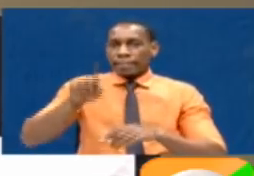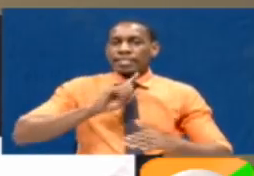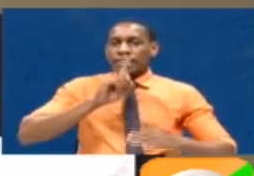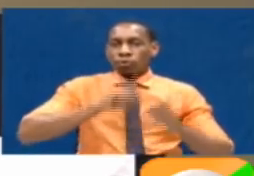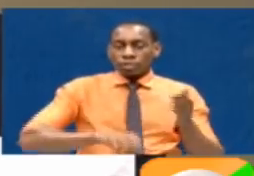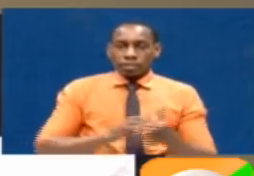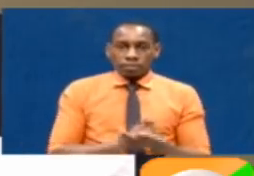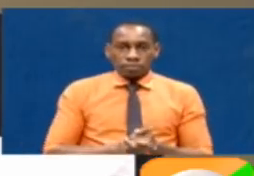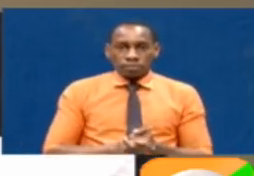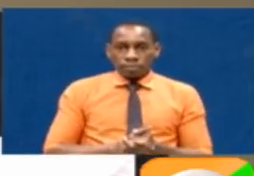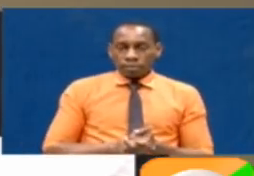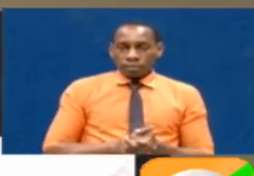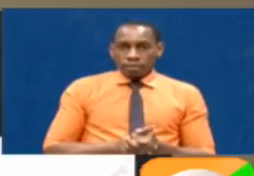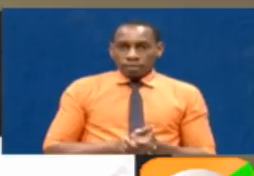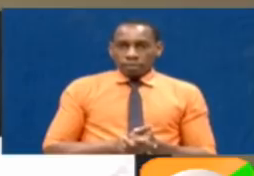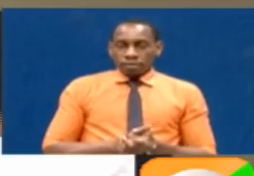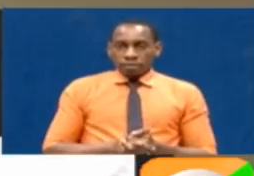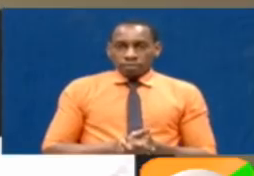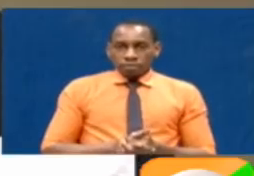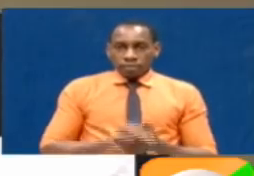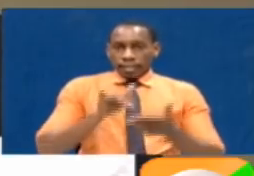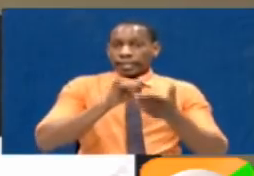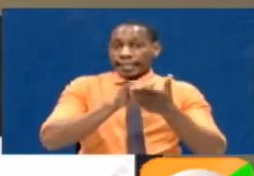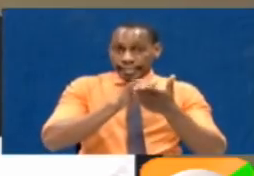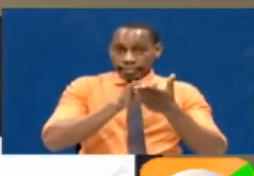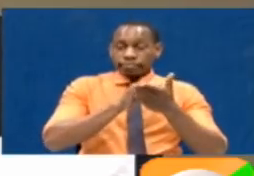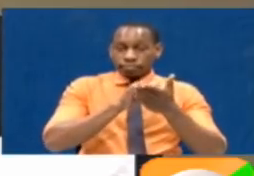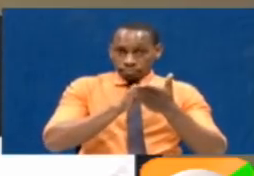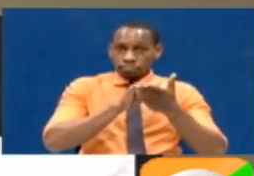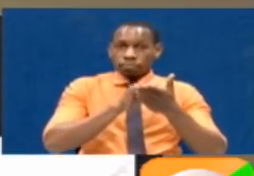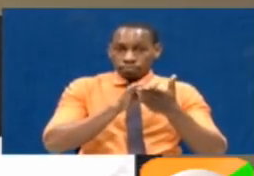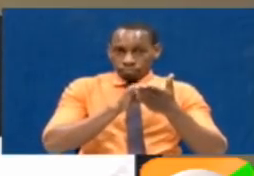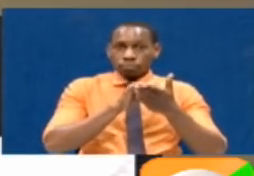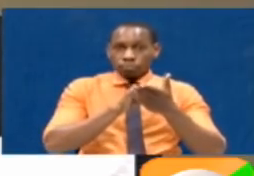say that it is really